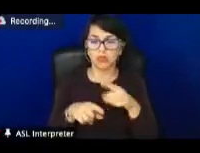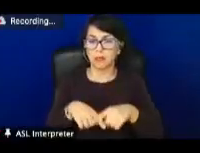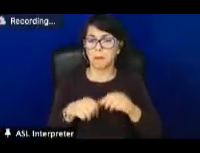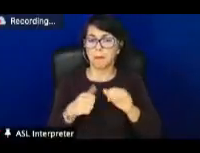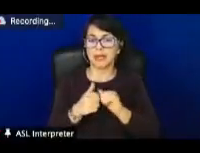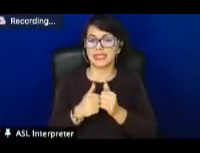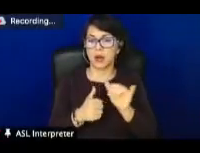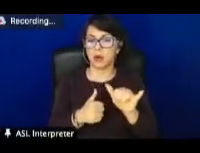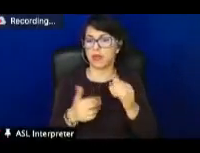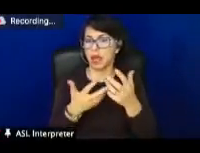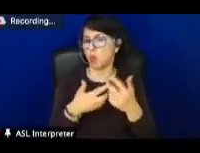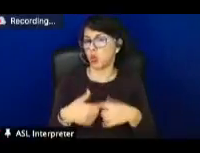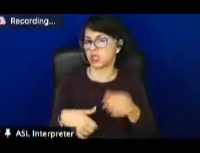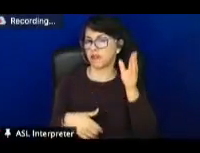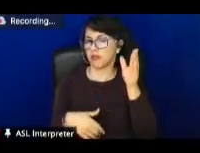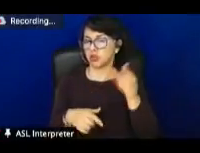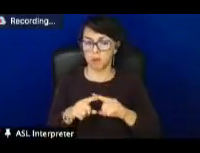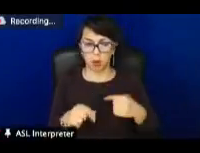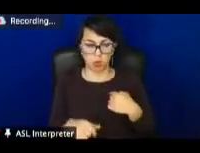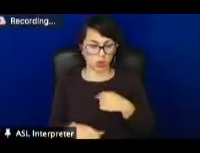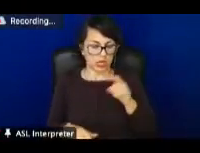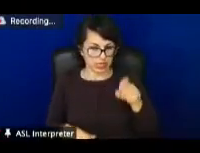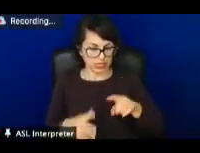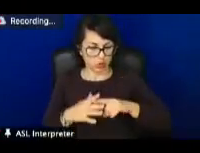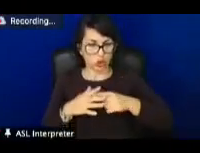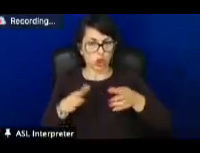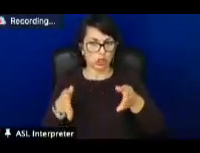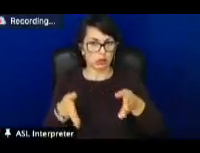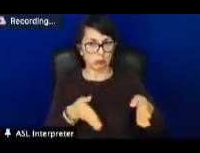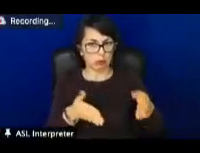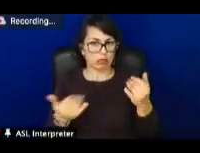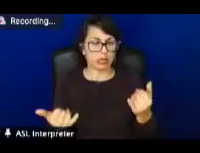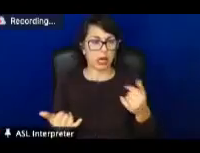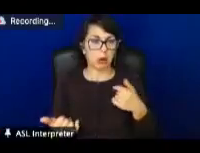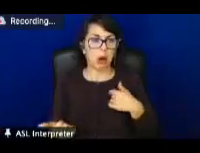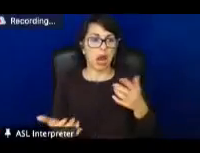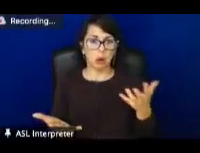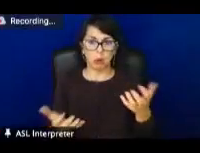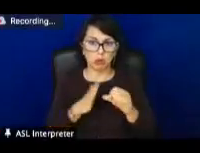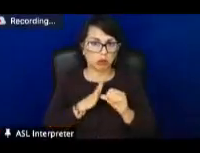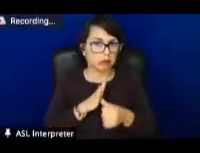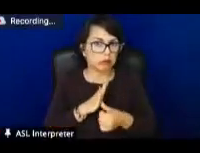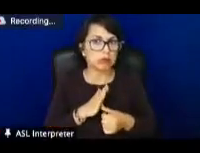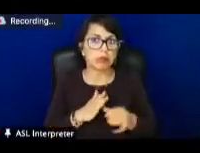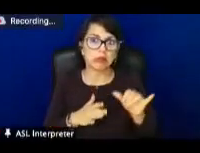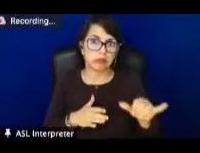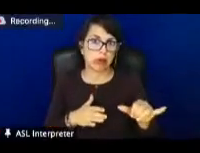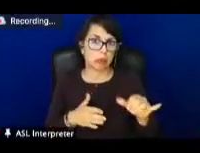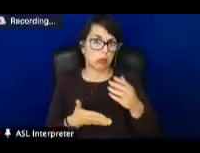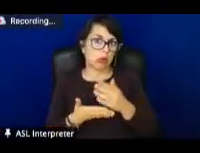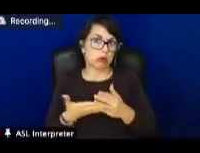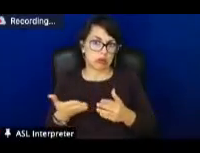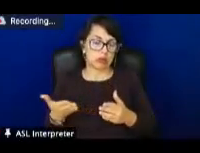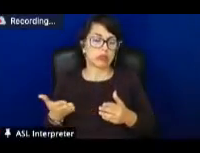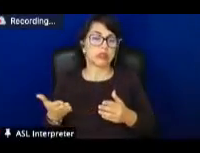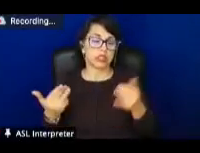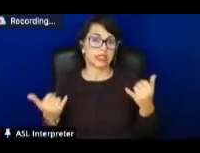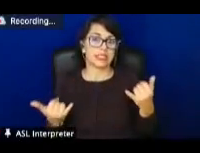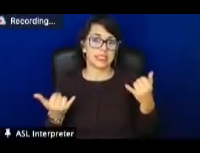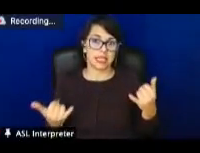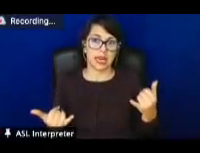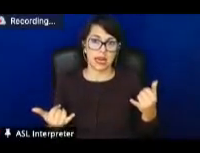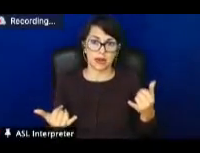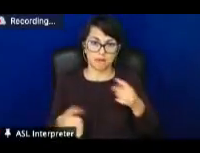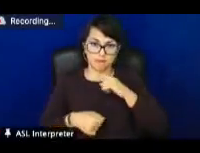we need to start doing some of the planning. So I kind of wanted to make sure I uplifted that conversation today to make sure that we